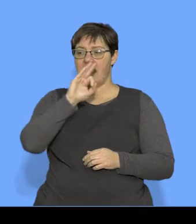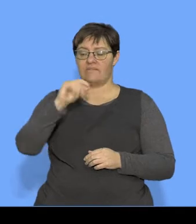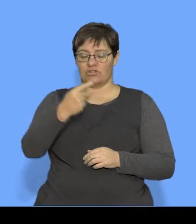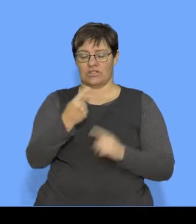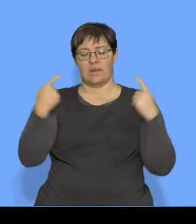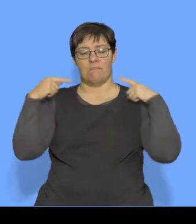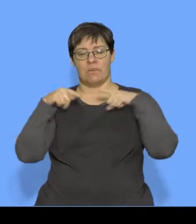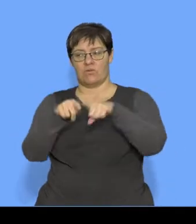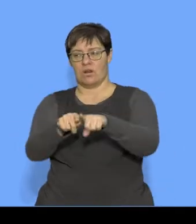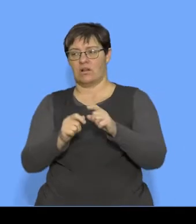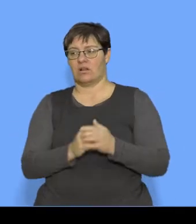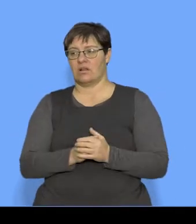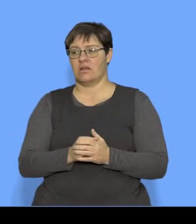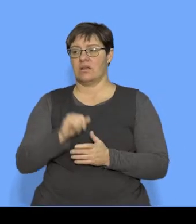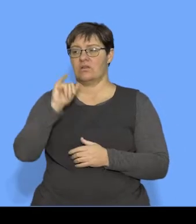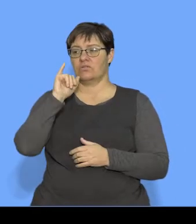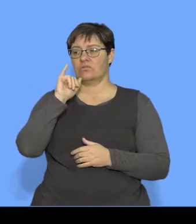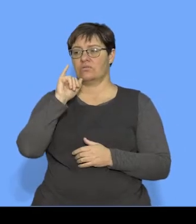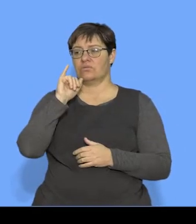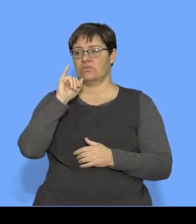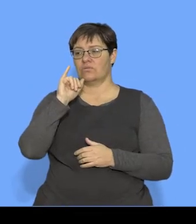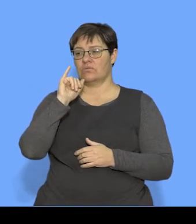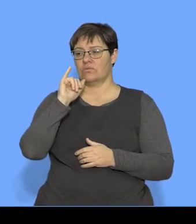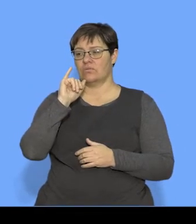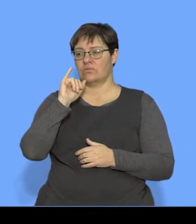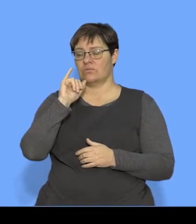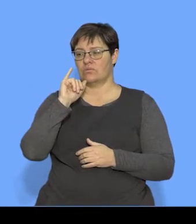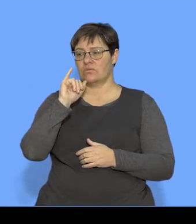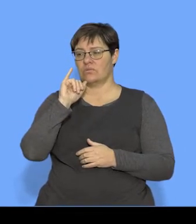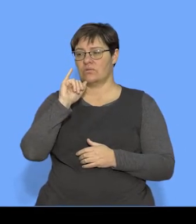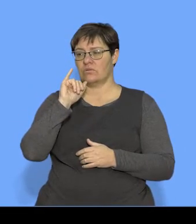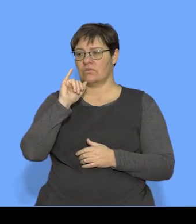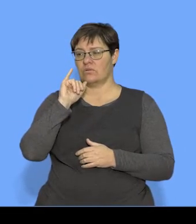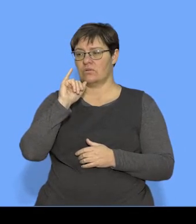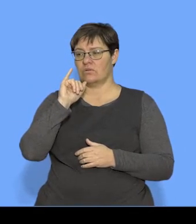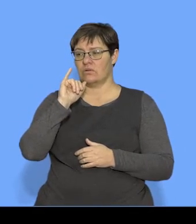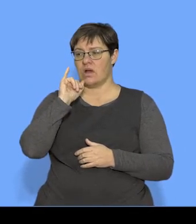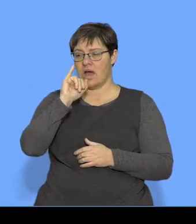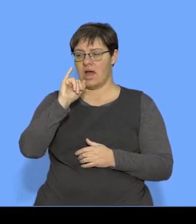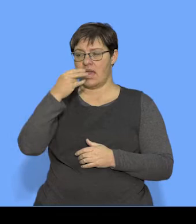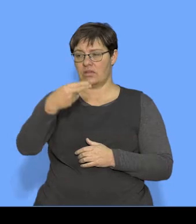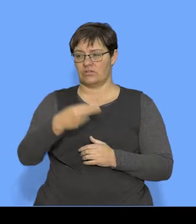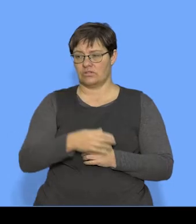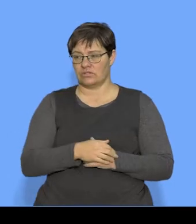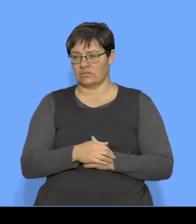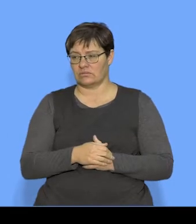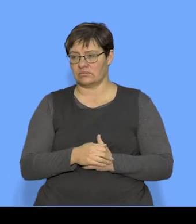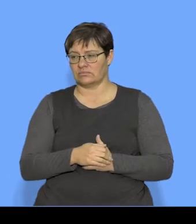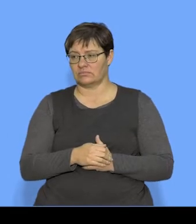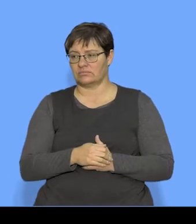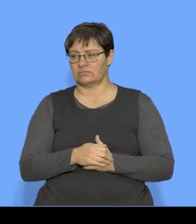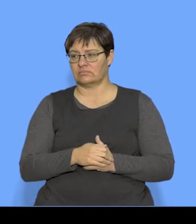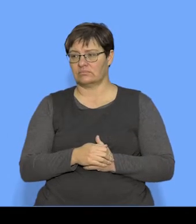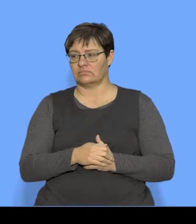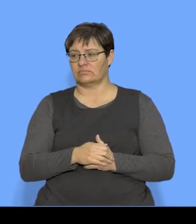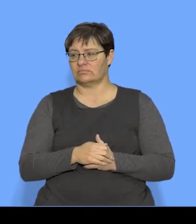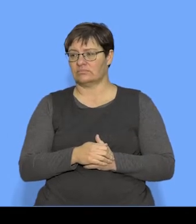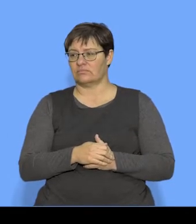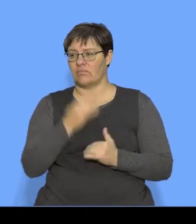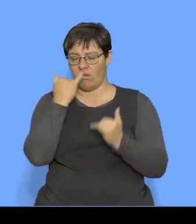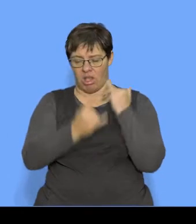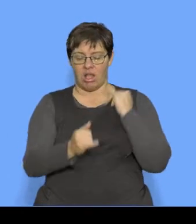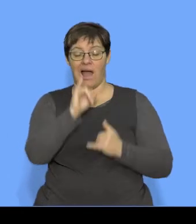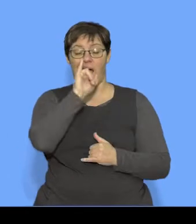because FG is parallel to IH, right? So this is IH, not